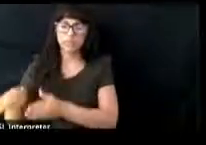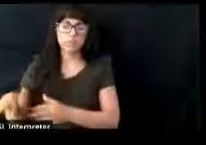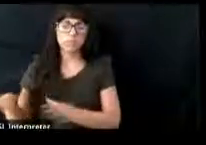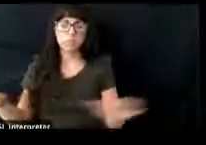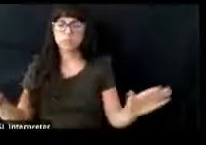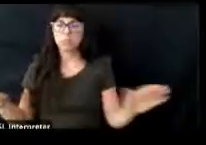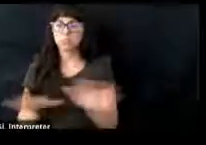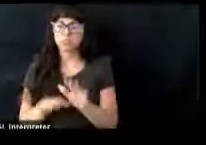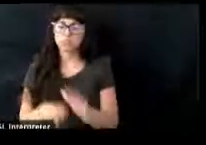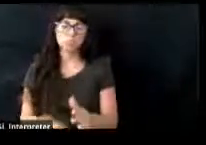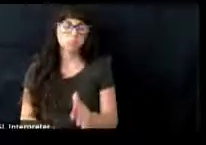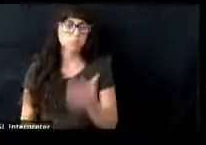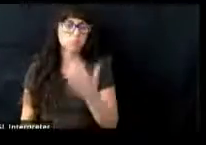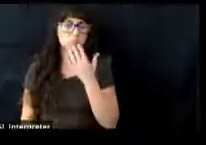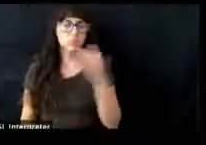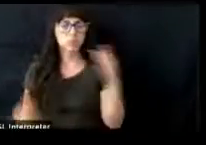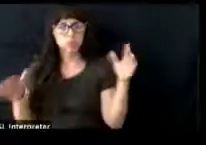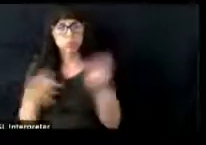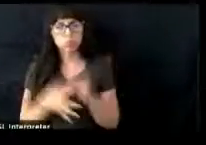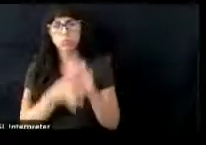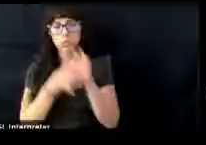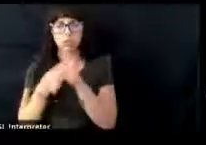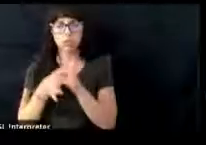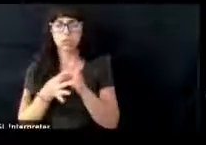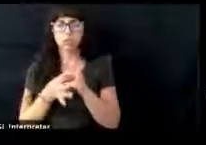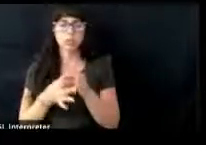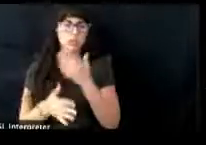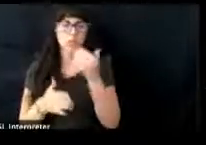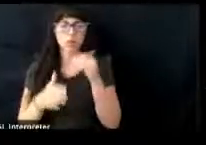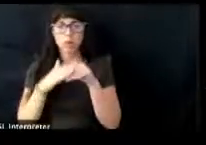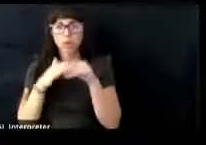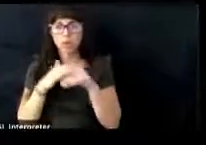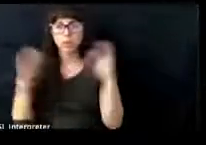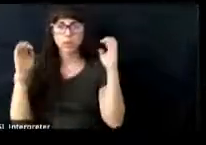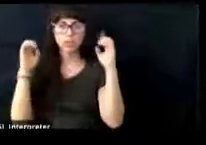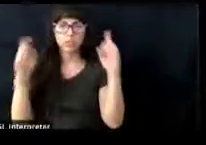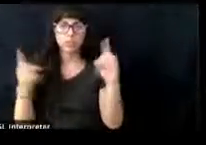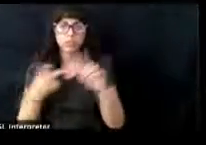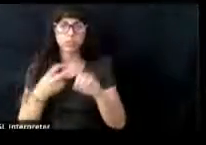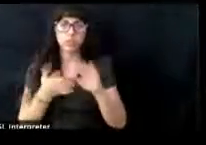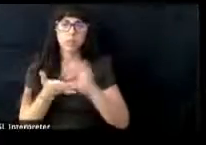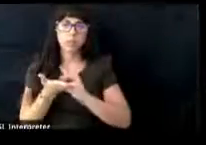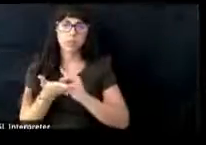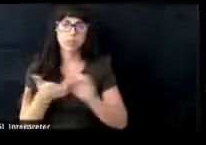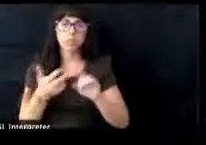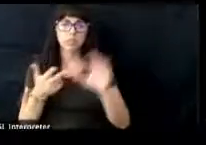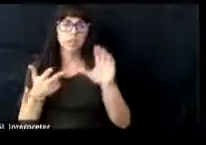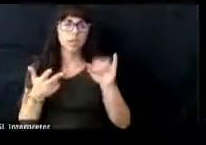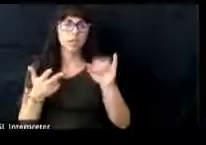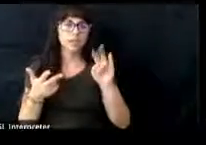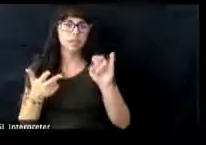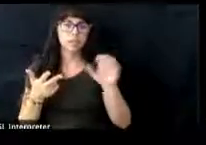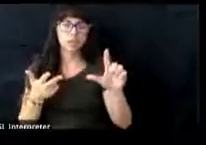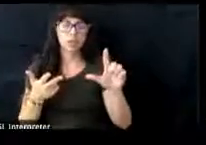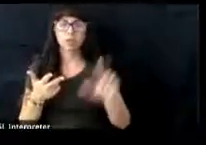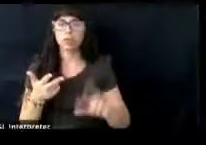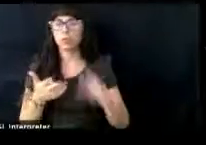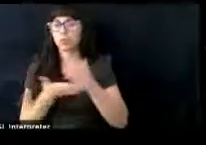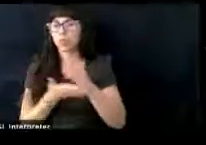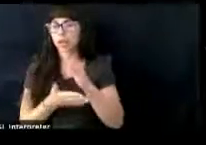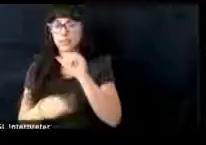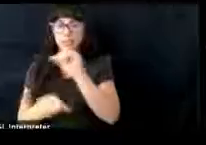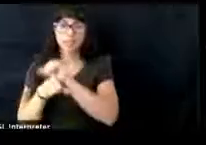we can have better access to education, medicine, civil rights, labor rights,